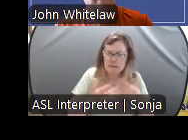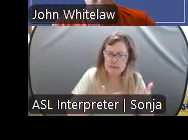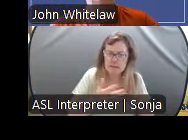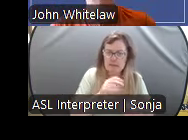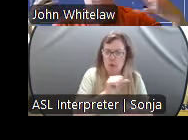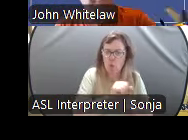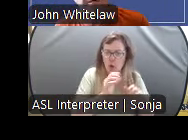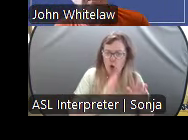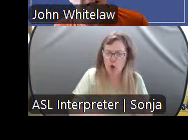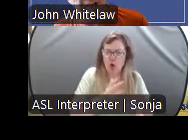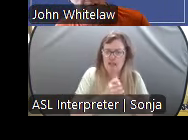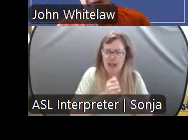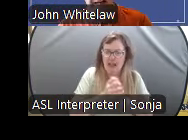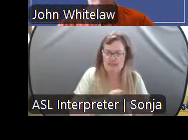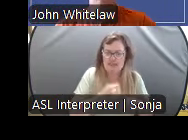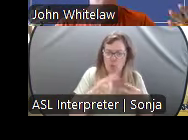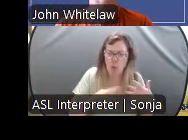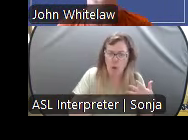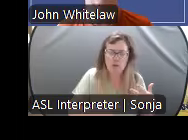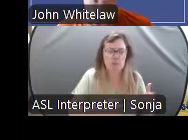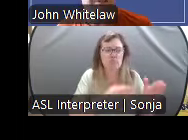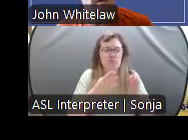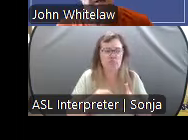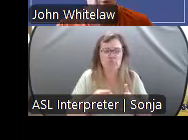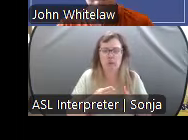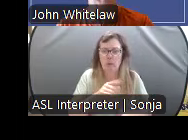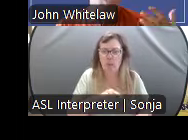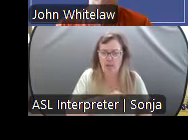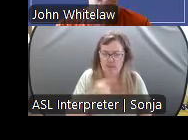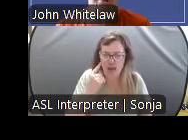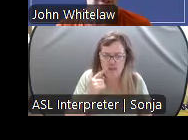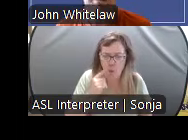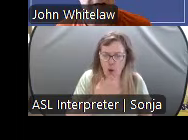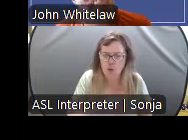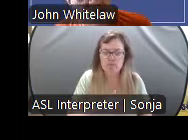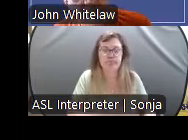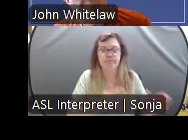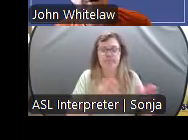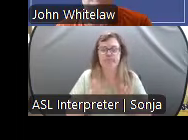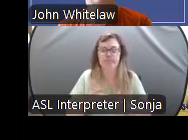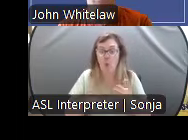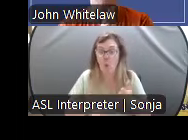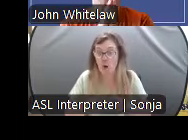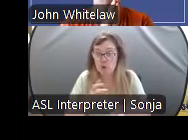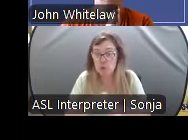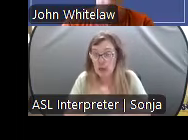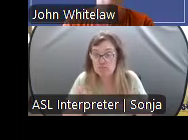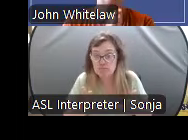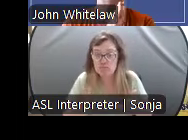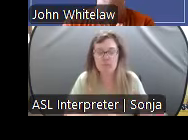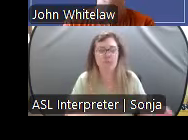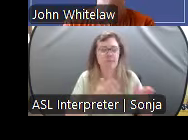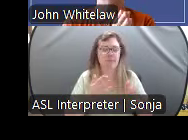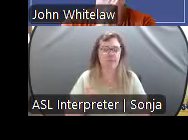gets, how the worker becomes eligible, how much the worker gets, and when they can claim their retirement. We are now going to